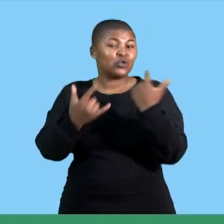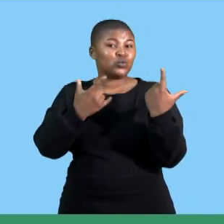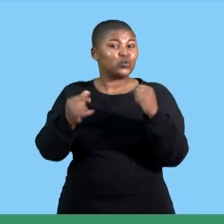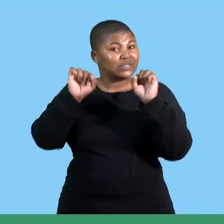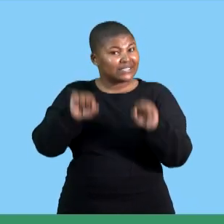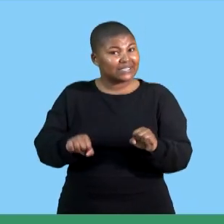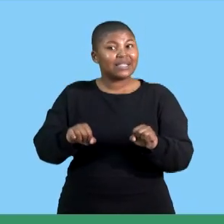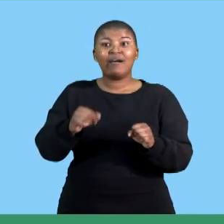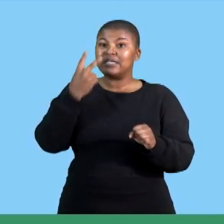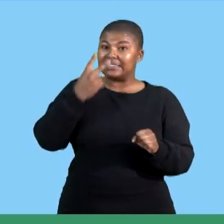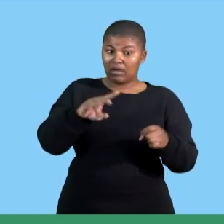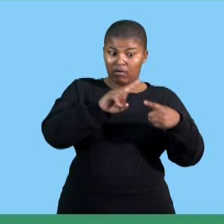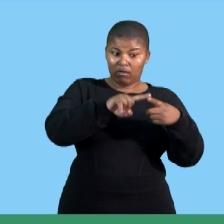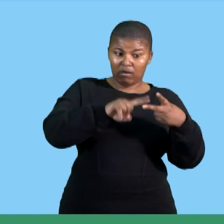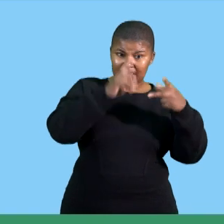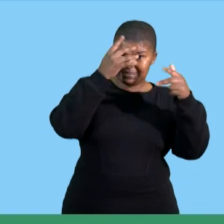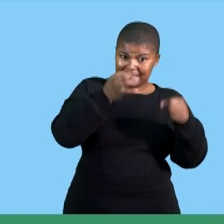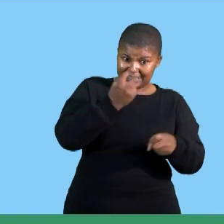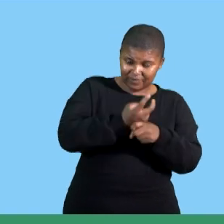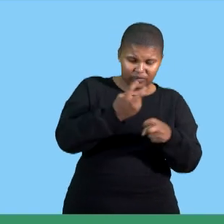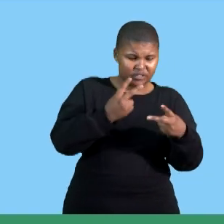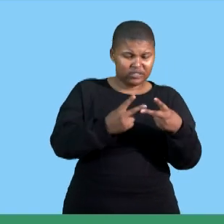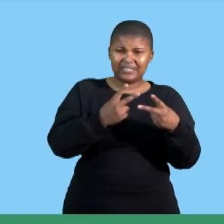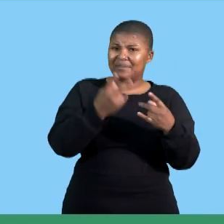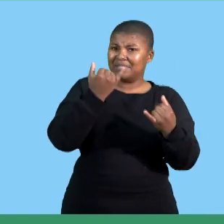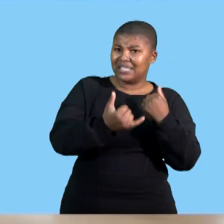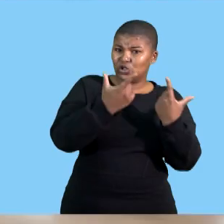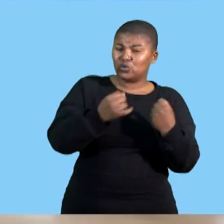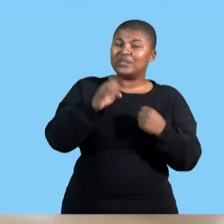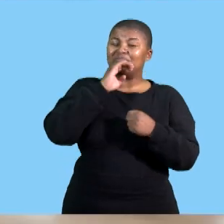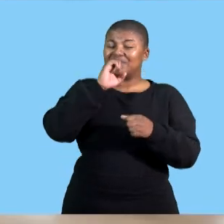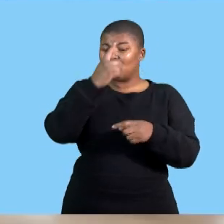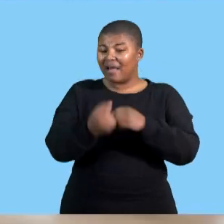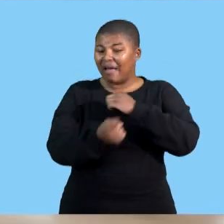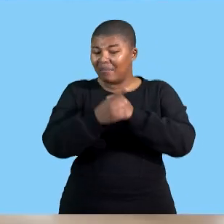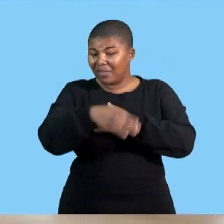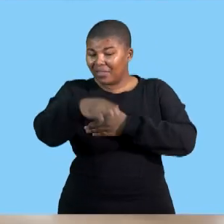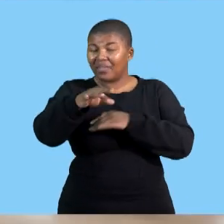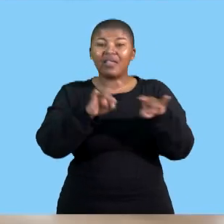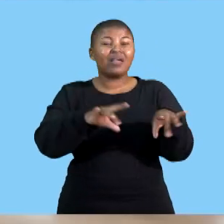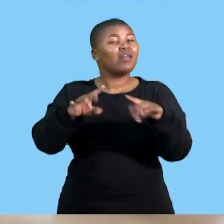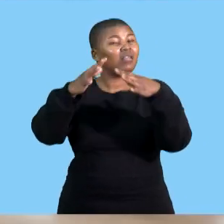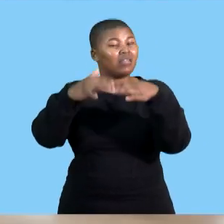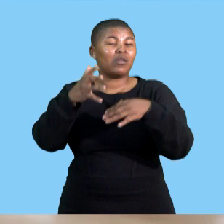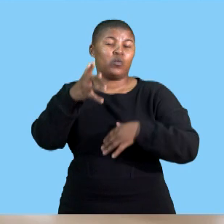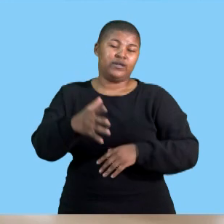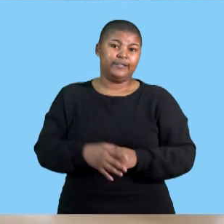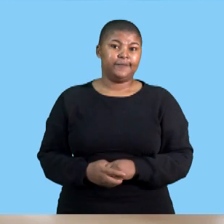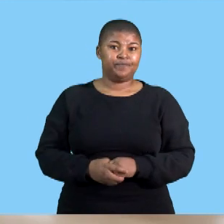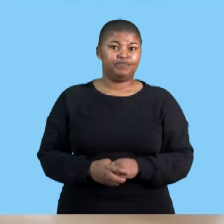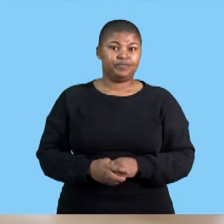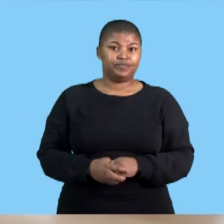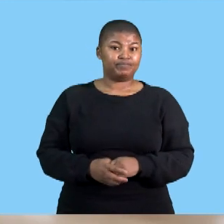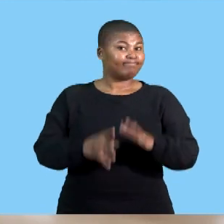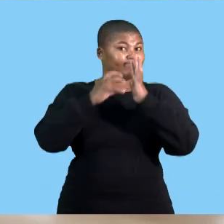unforeseen emergencies. Now, imagine a situation where I am probably stressed and I am dealing with